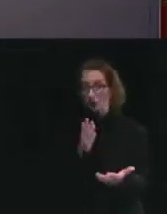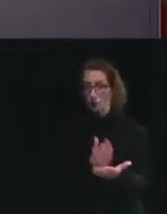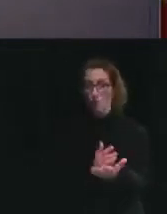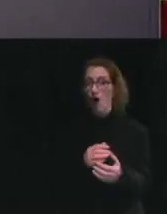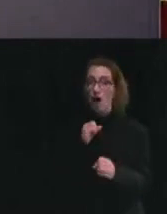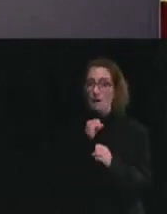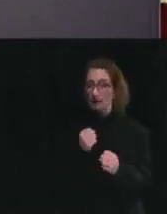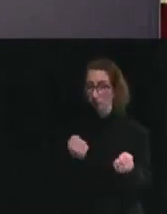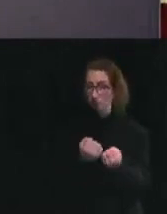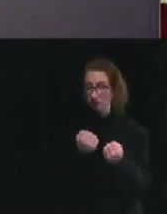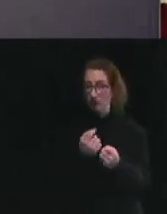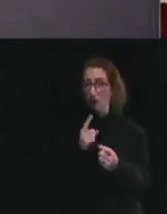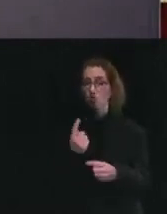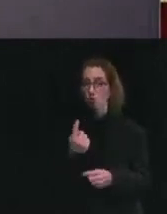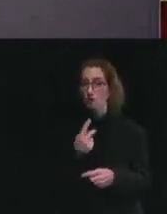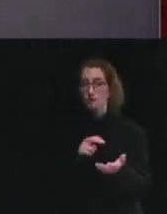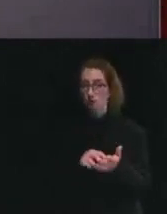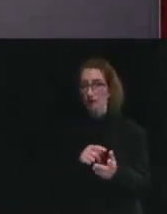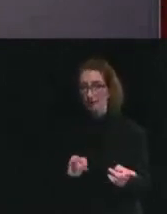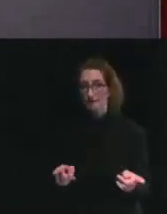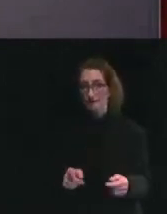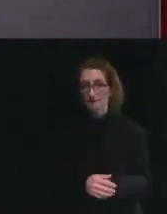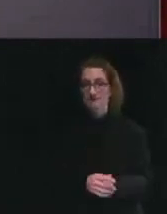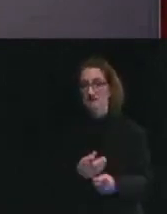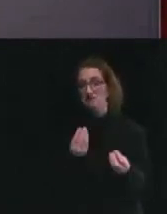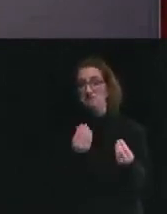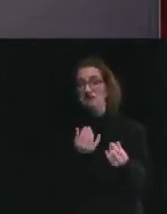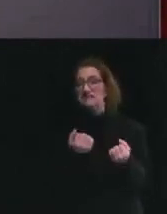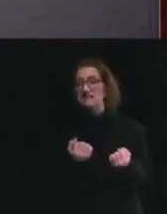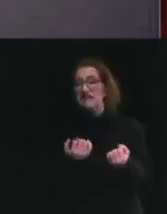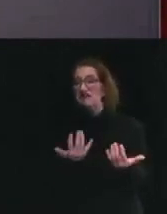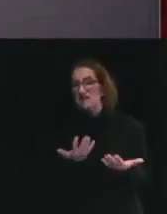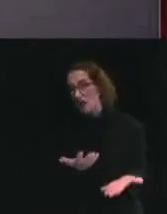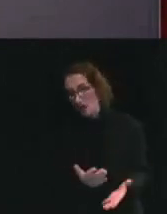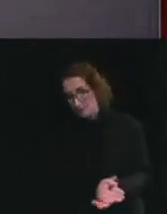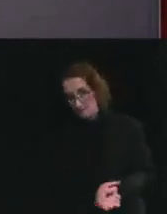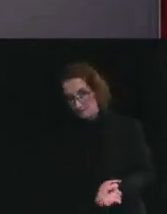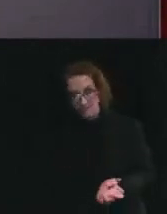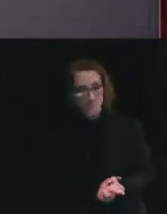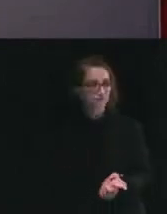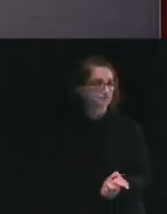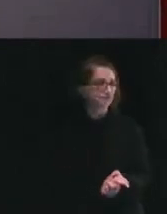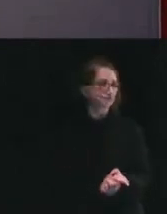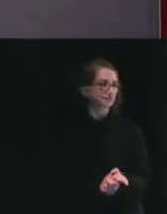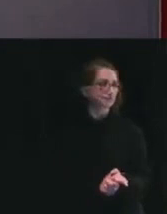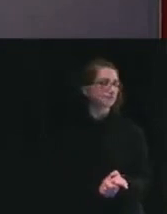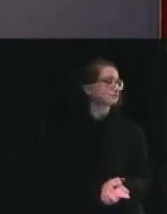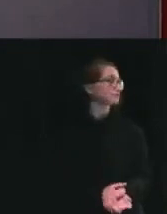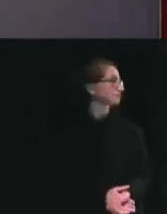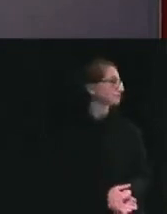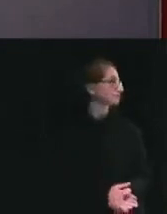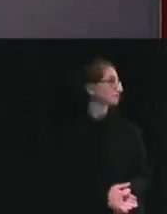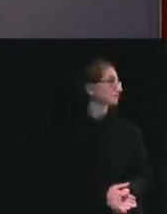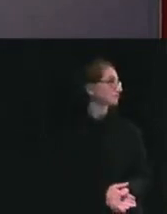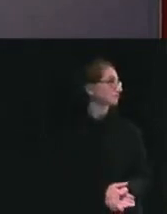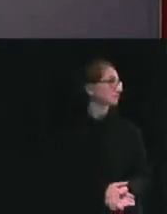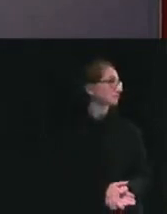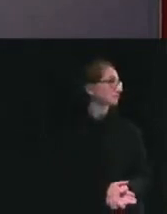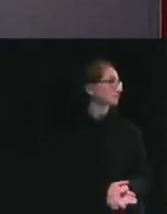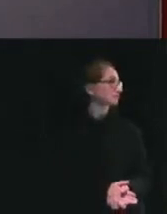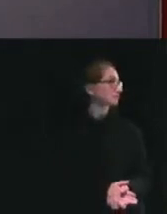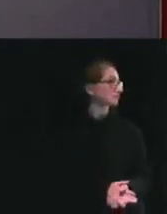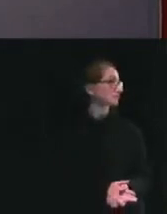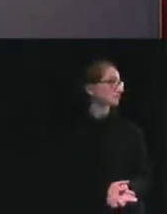And not only those who are dependently employed or formerly employed, but also the freelancers. And a lot of people are very, very,